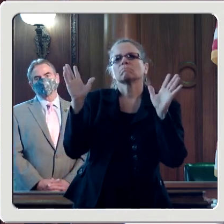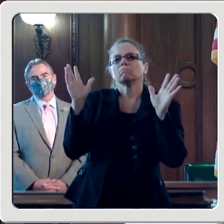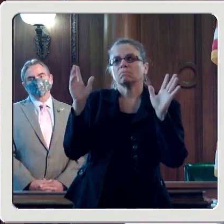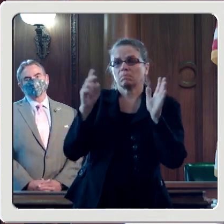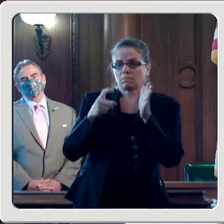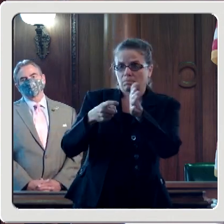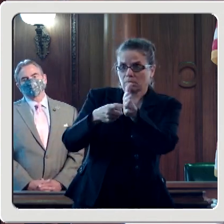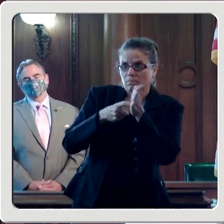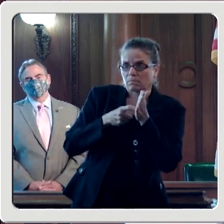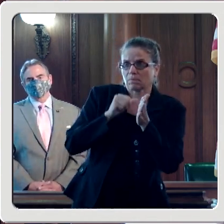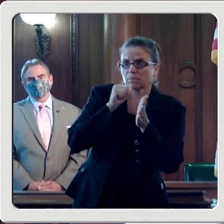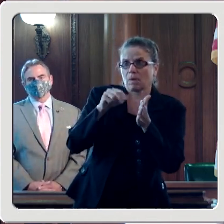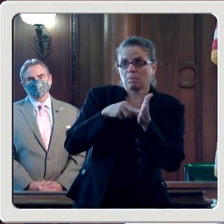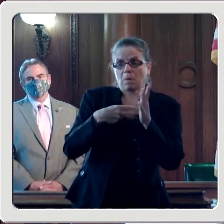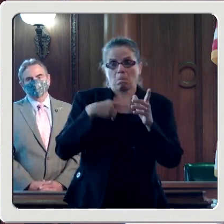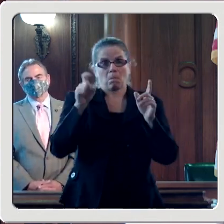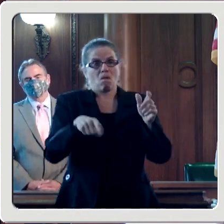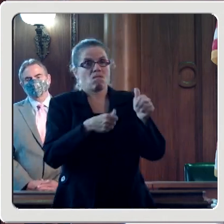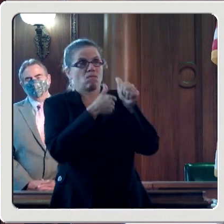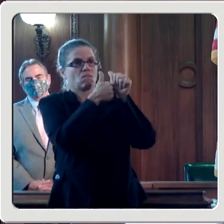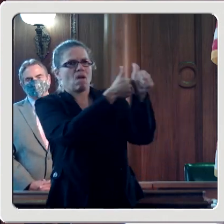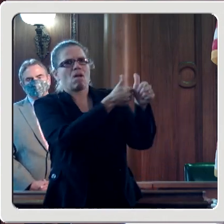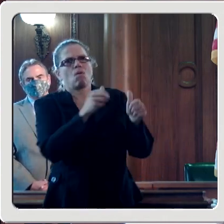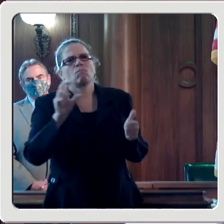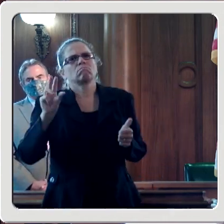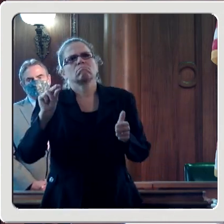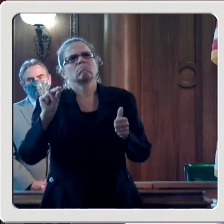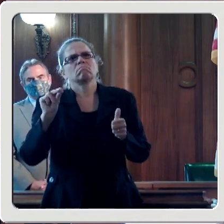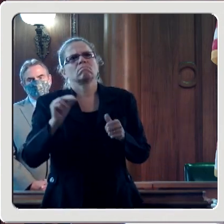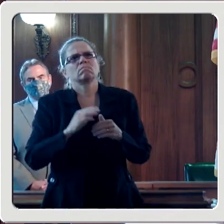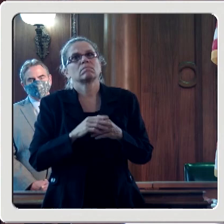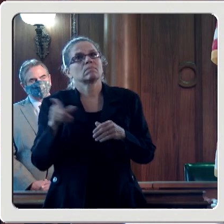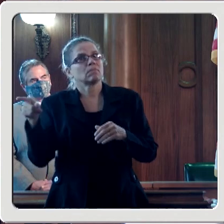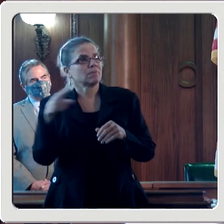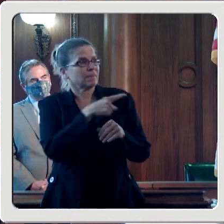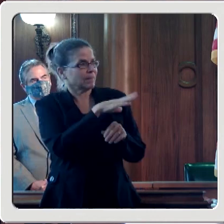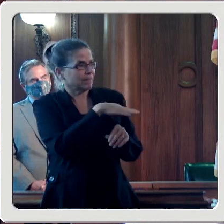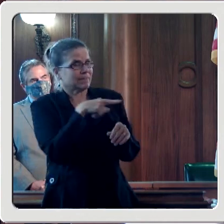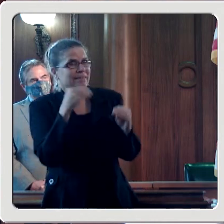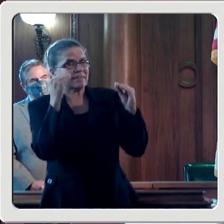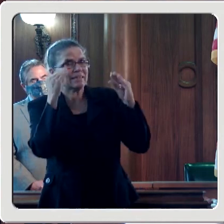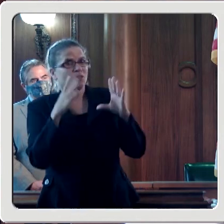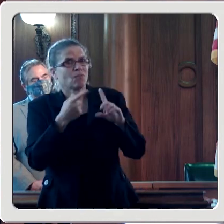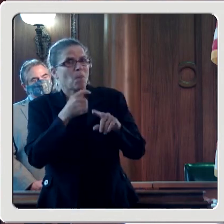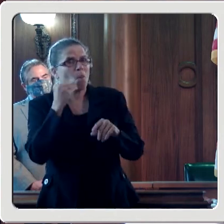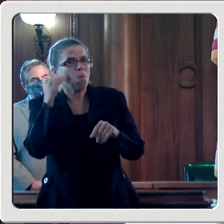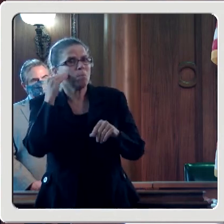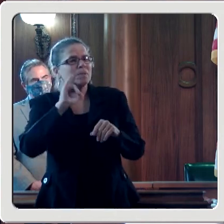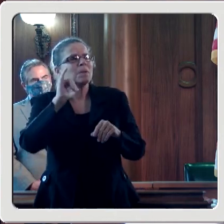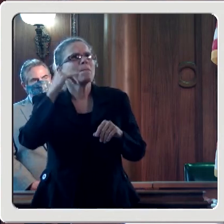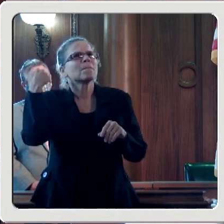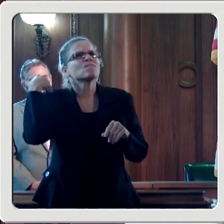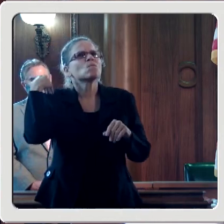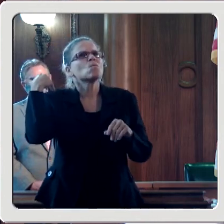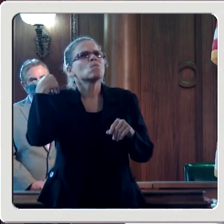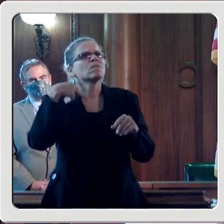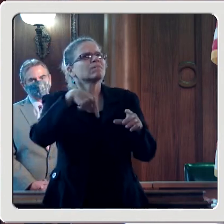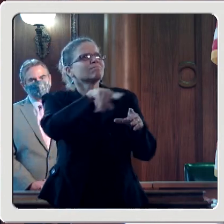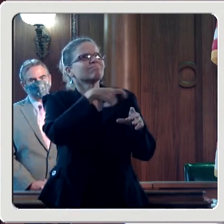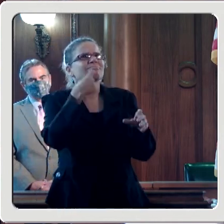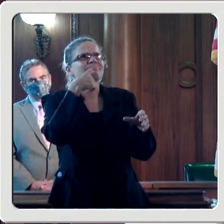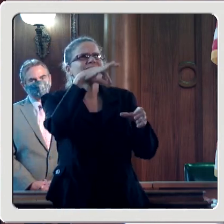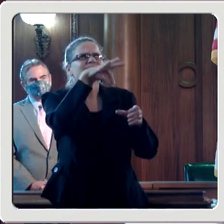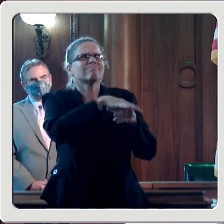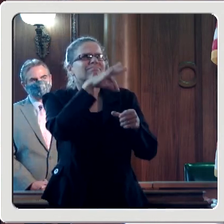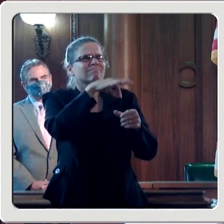to teach from home through the first quarter, just exactly what the school committee voted on